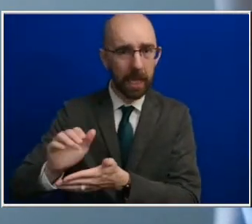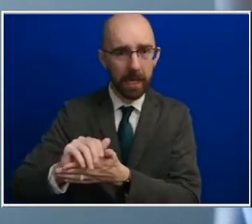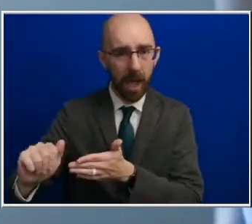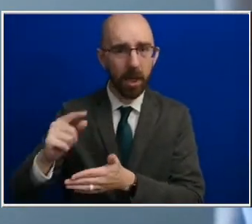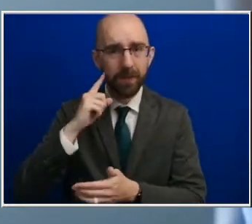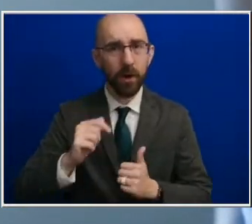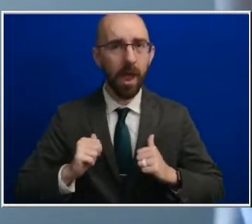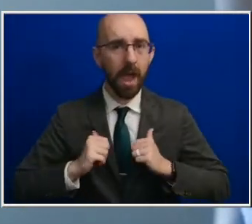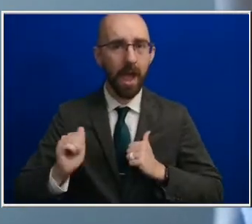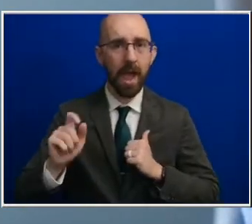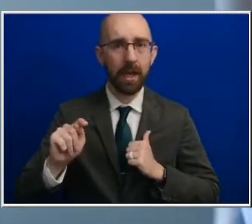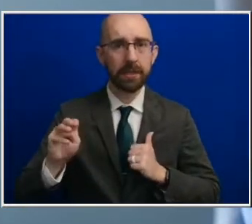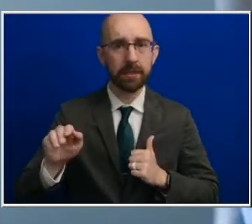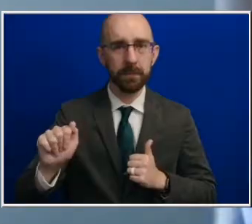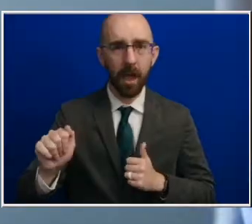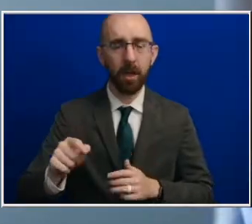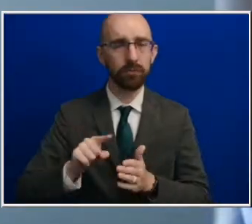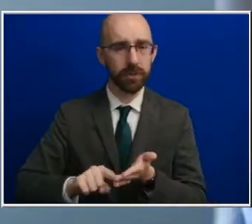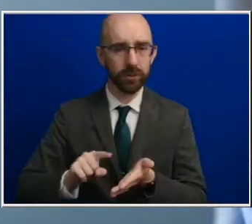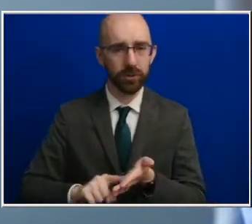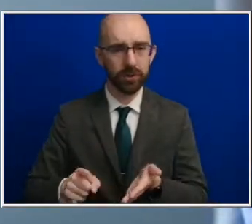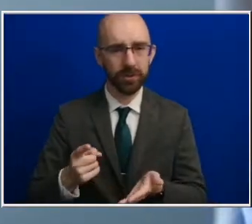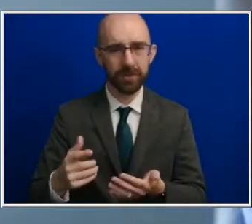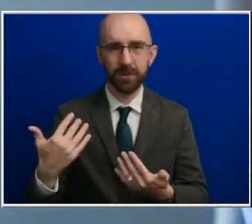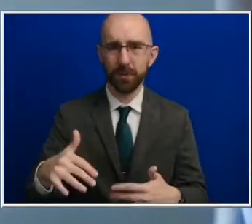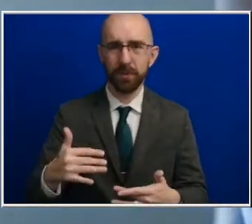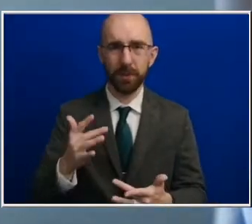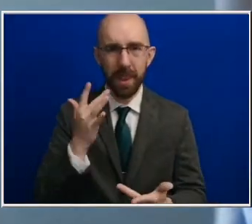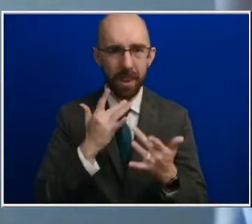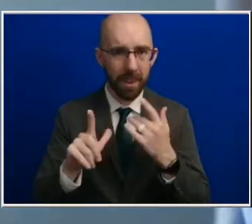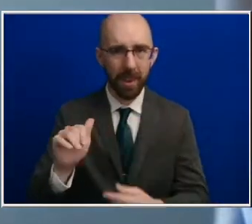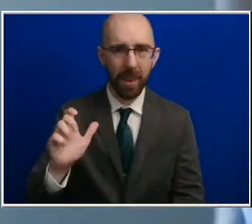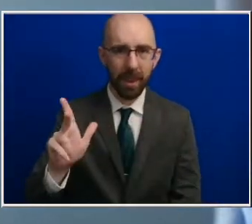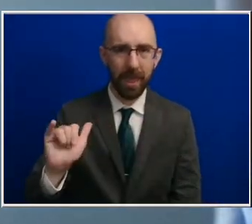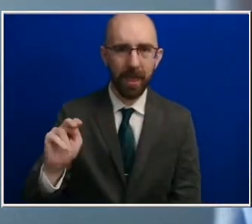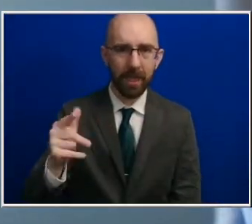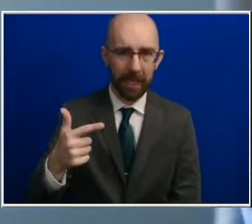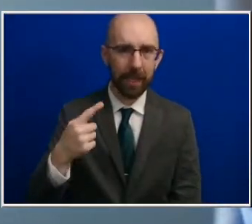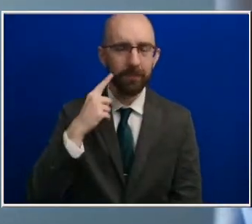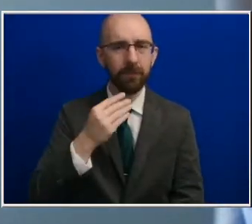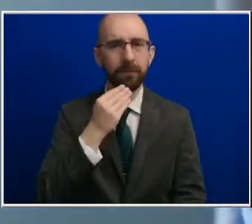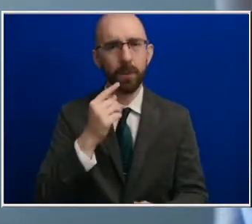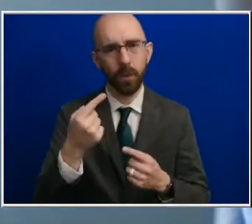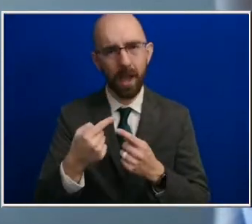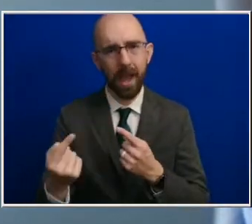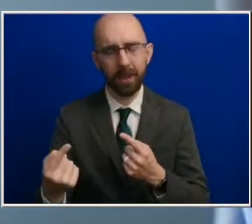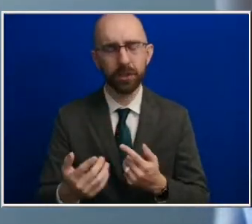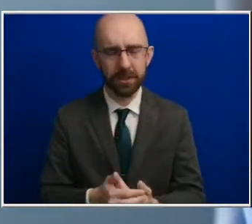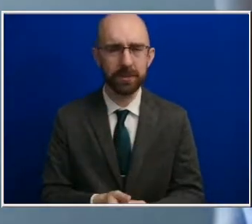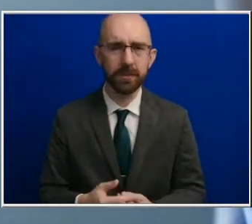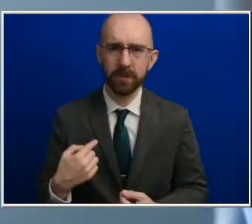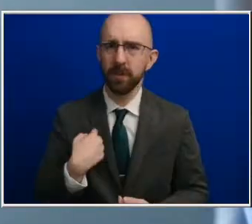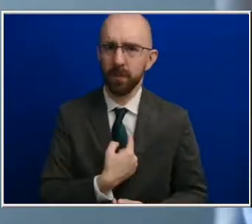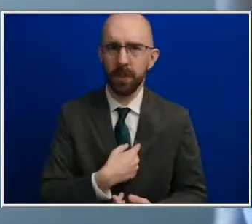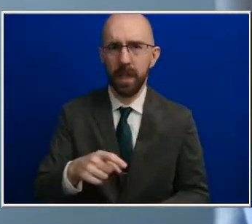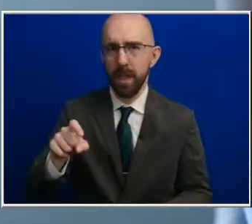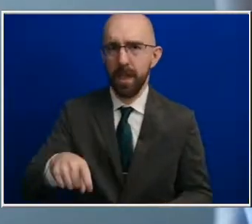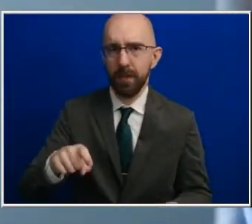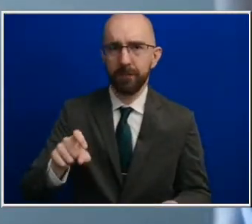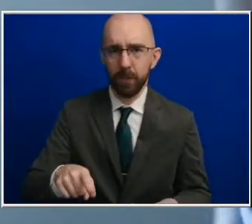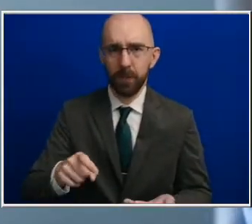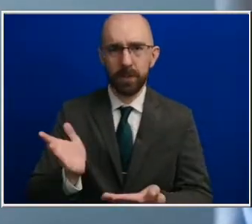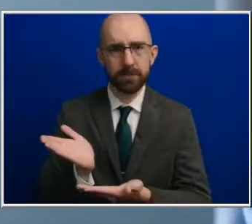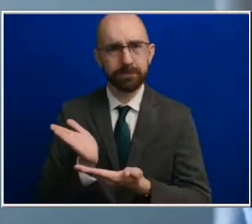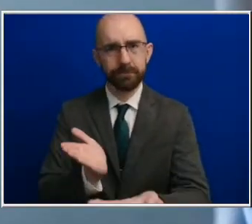asthma research, it's sorely lacking for food allergies. So we have to bring